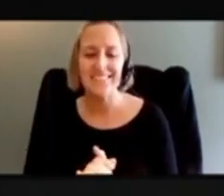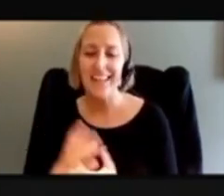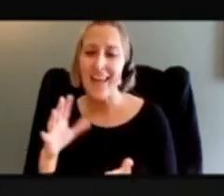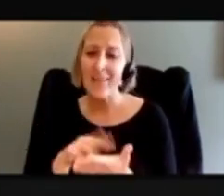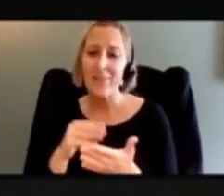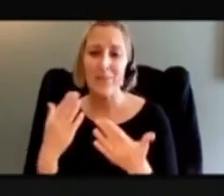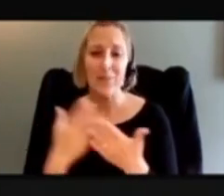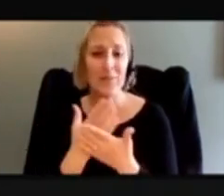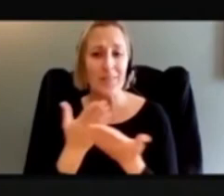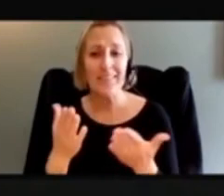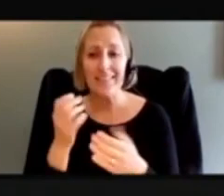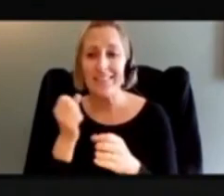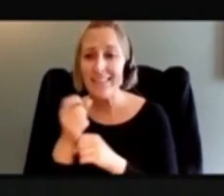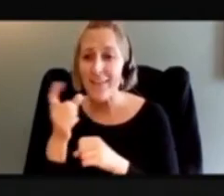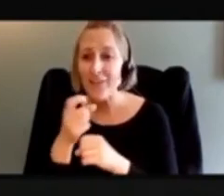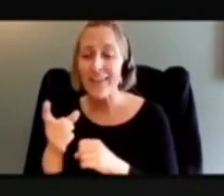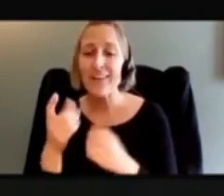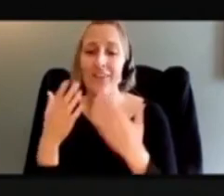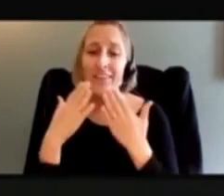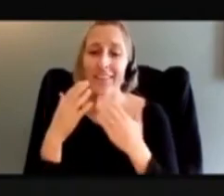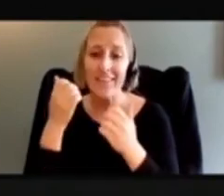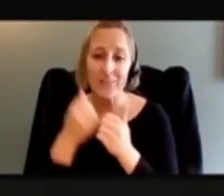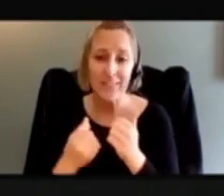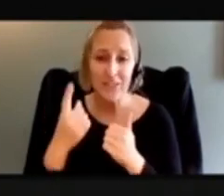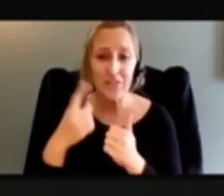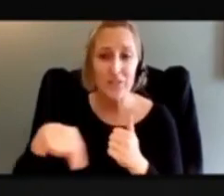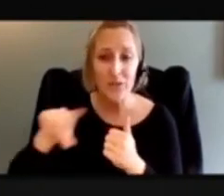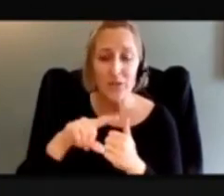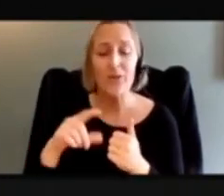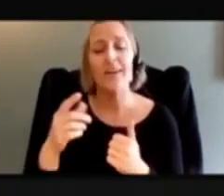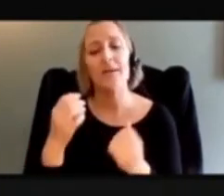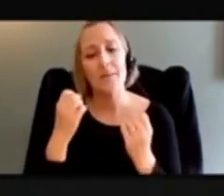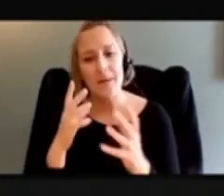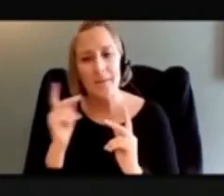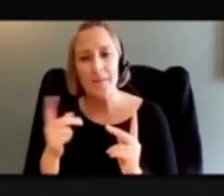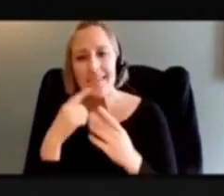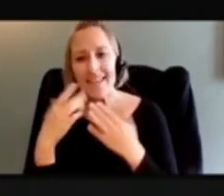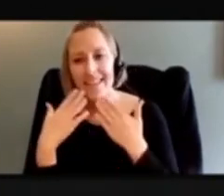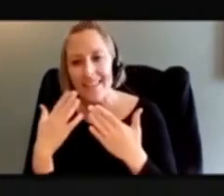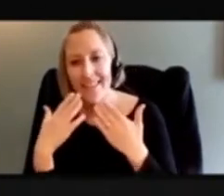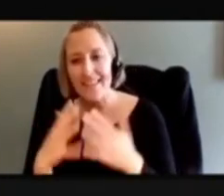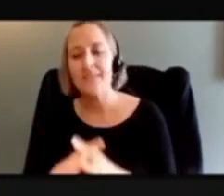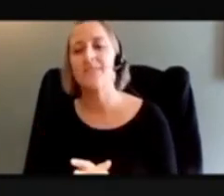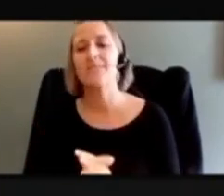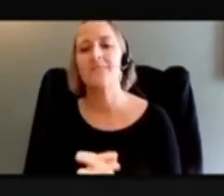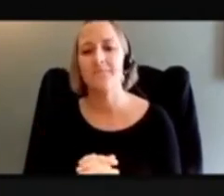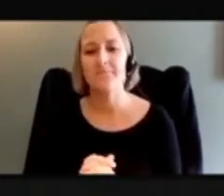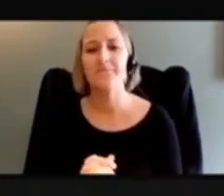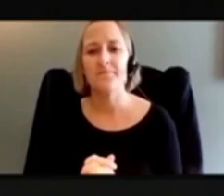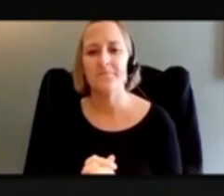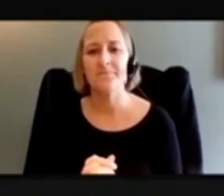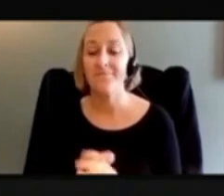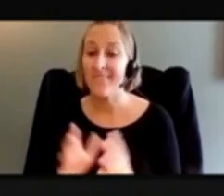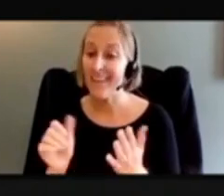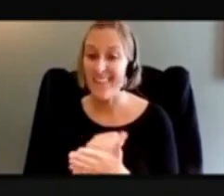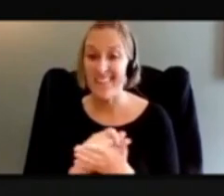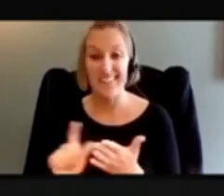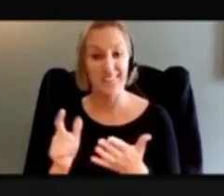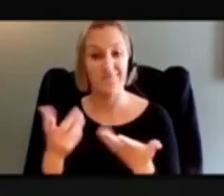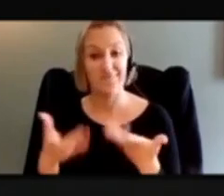you. Many thanks to each of you. So a lot of thank yous. That's what's coming in. That's it.